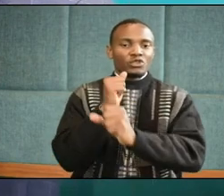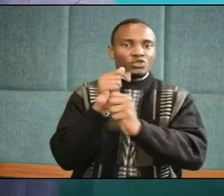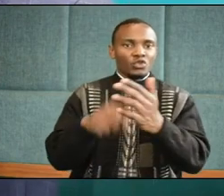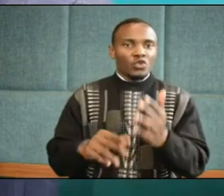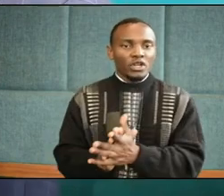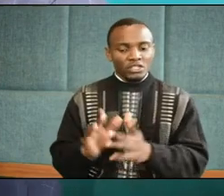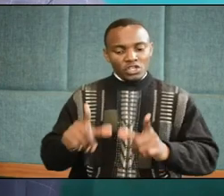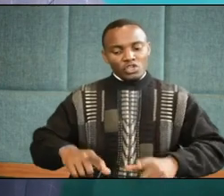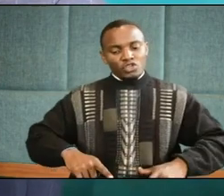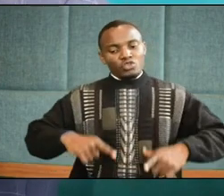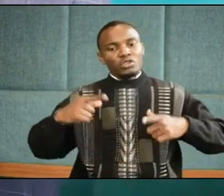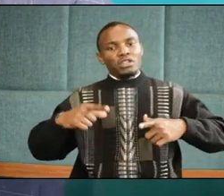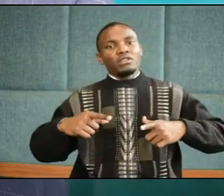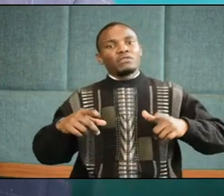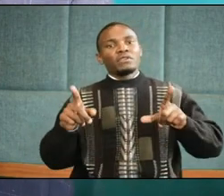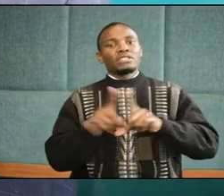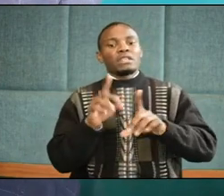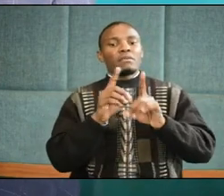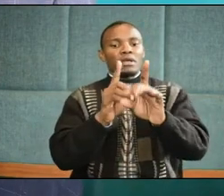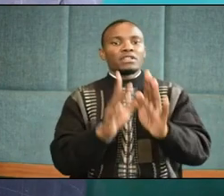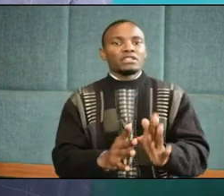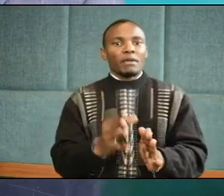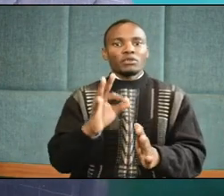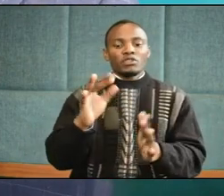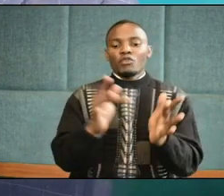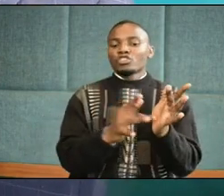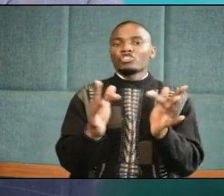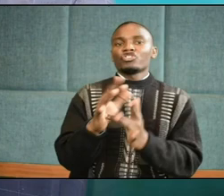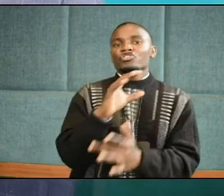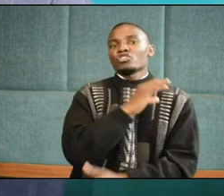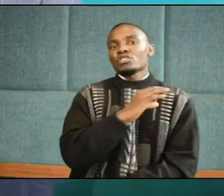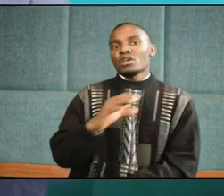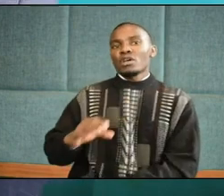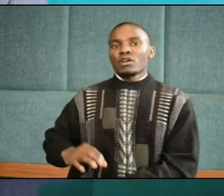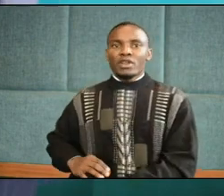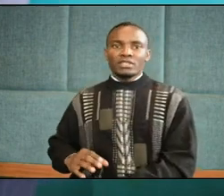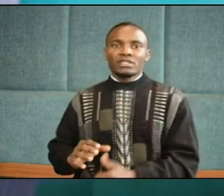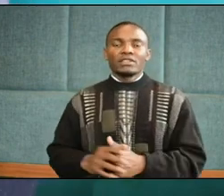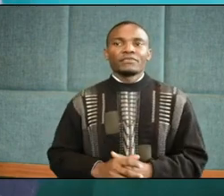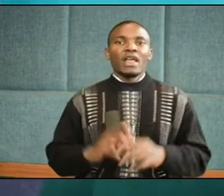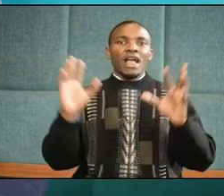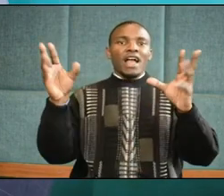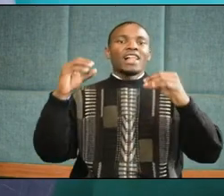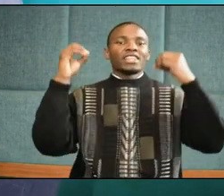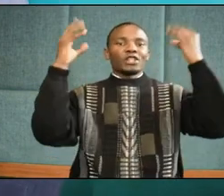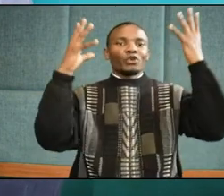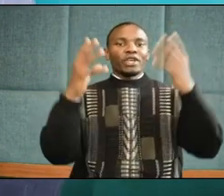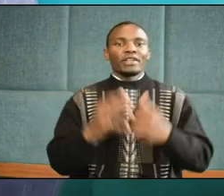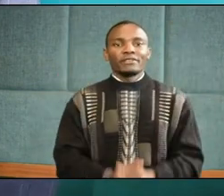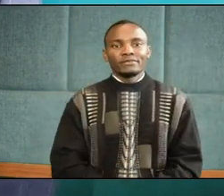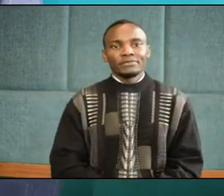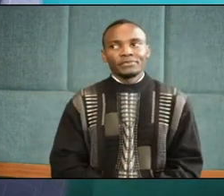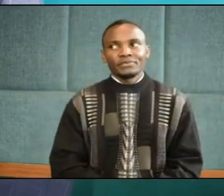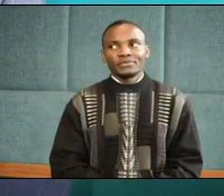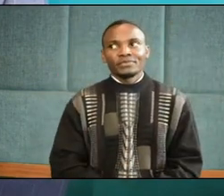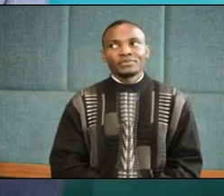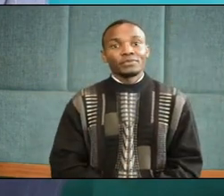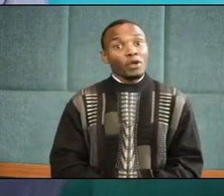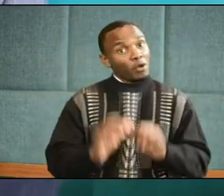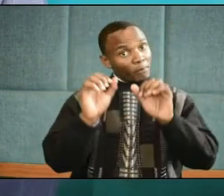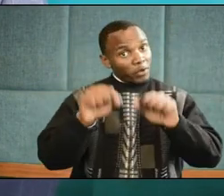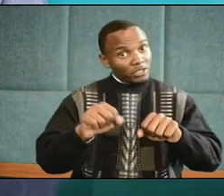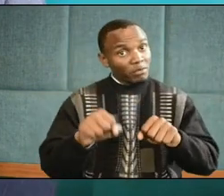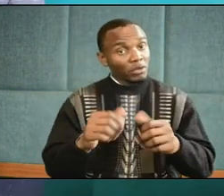live as disciples of Jesus Christ. Hallelujah, church. Is it